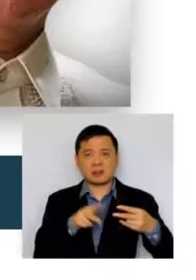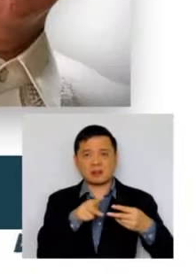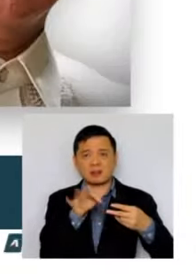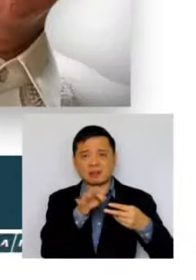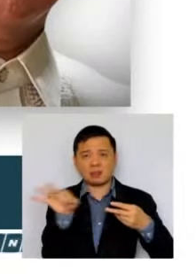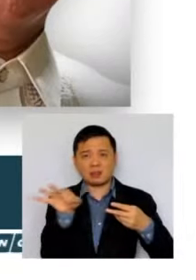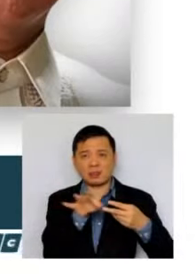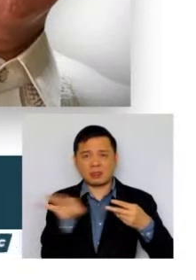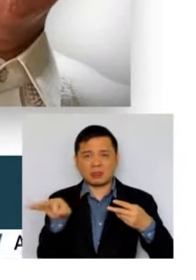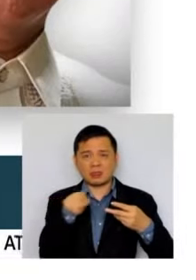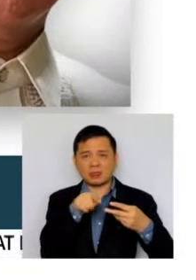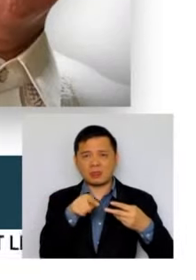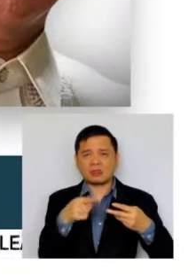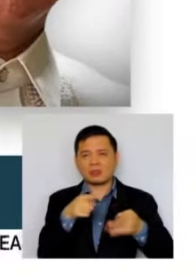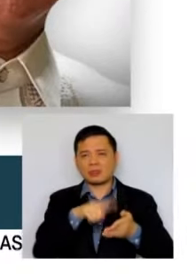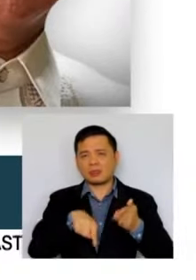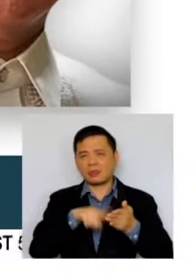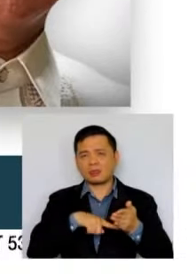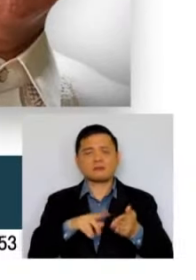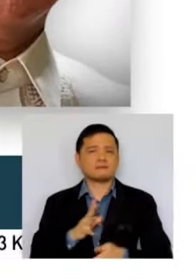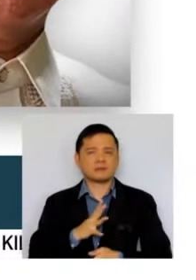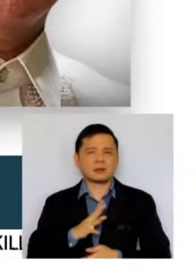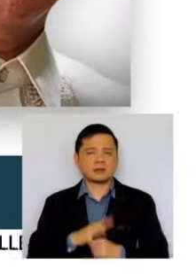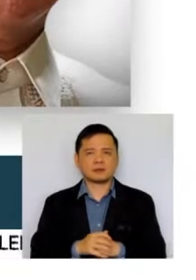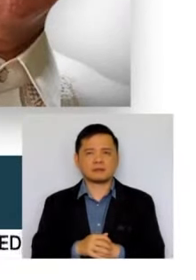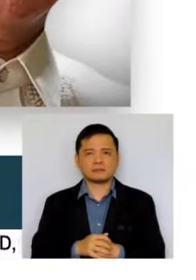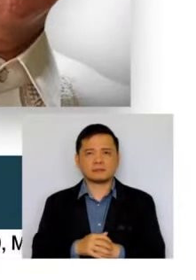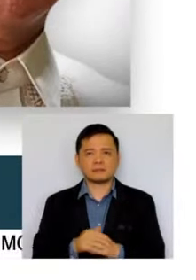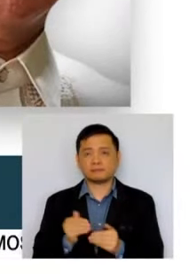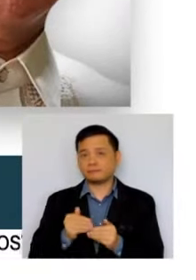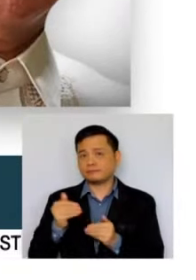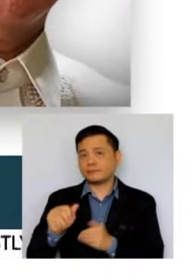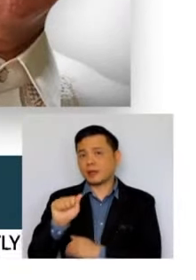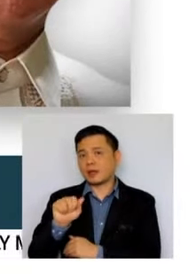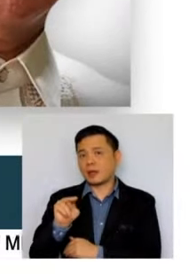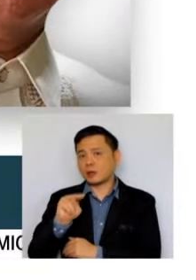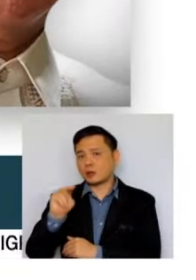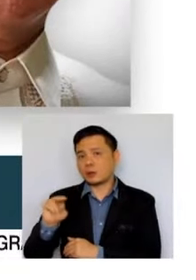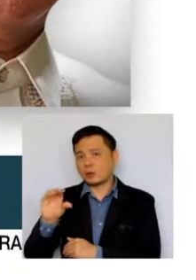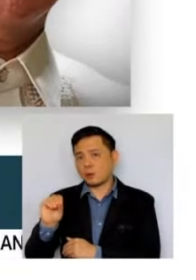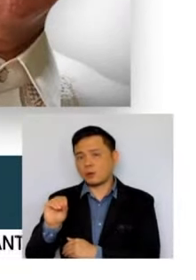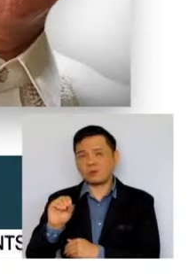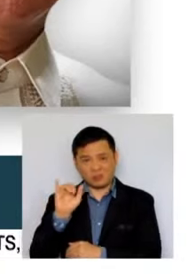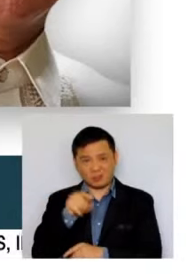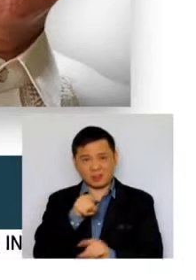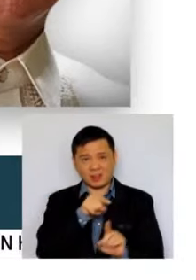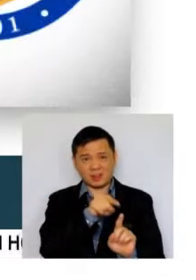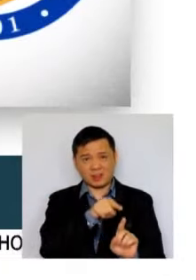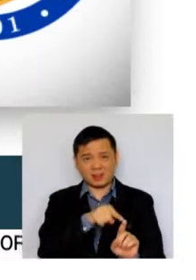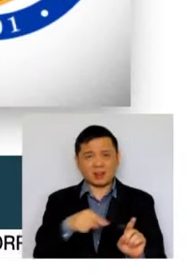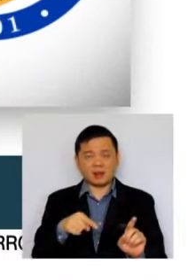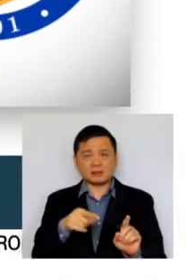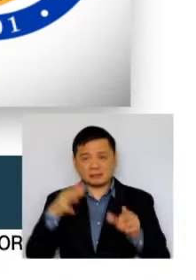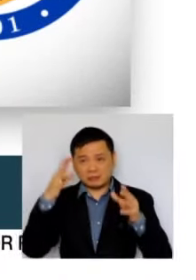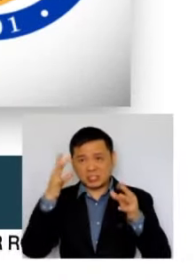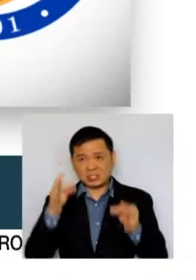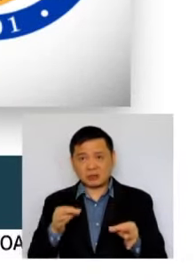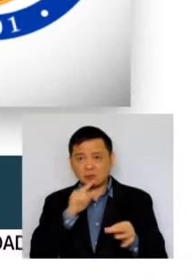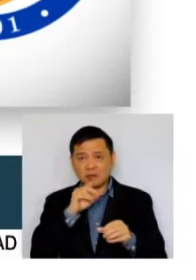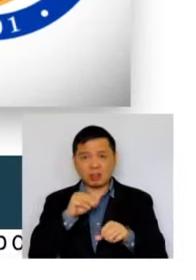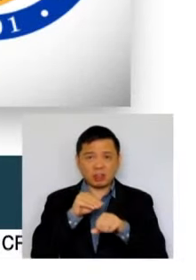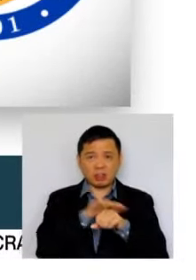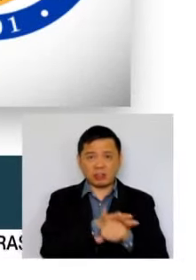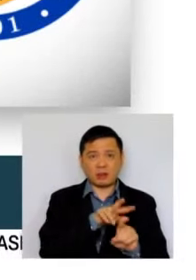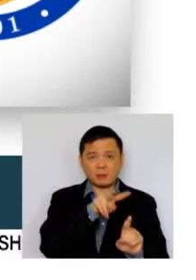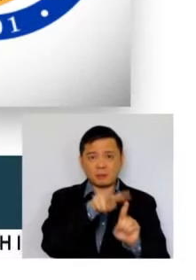Secretary Eduardo Año, meanwhile, says the ruling will have minimal effect on the law's implementation. For its part, the